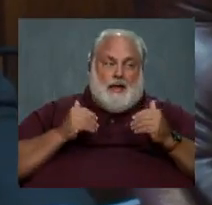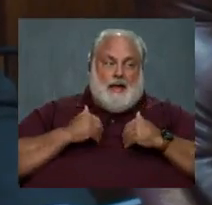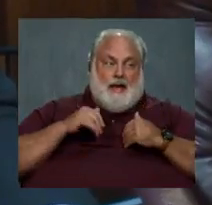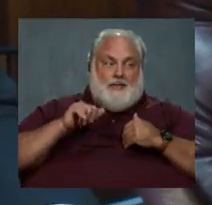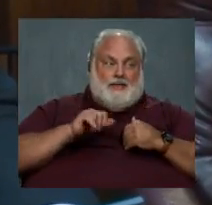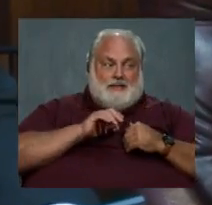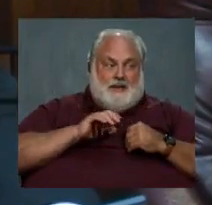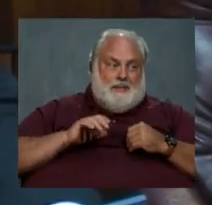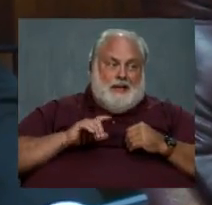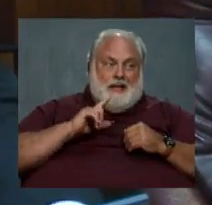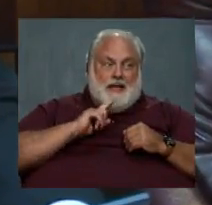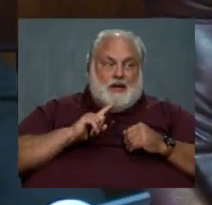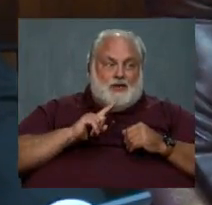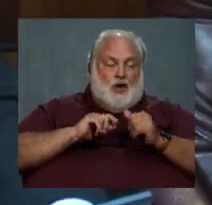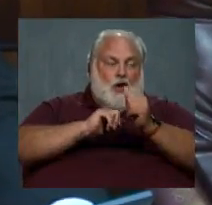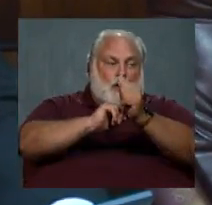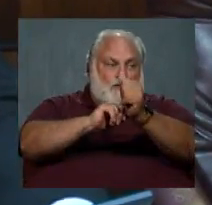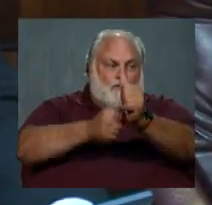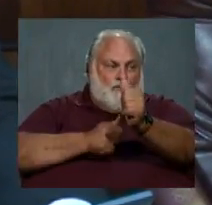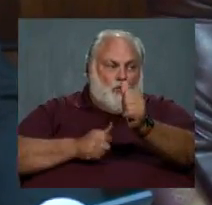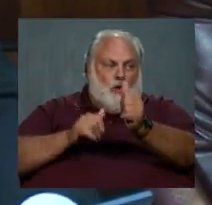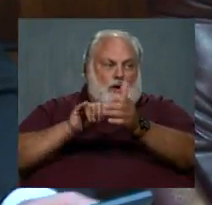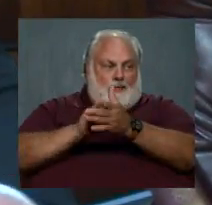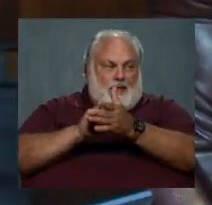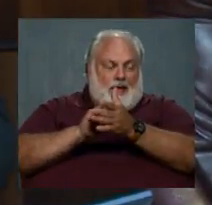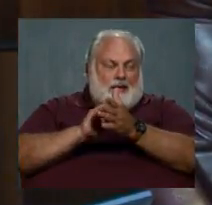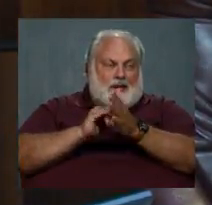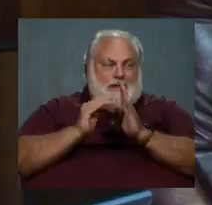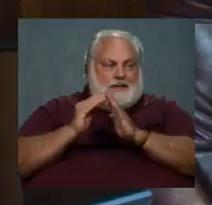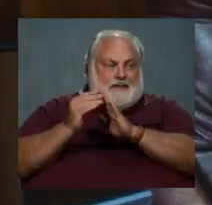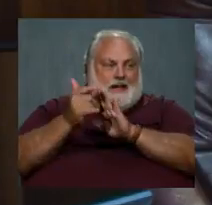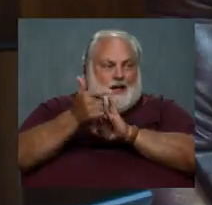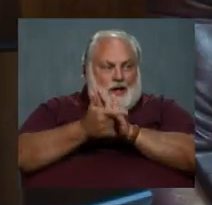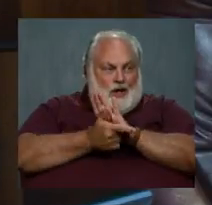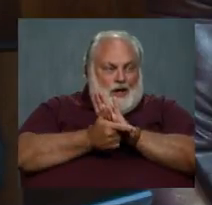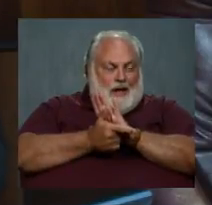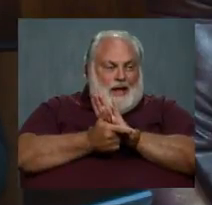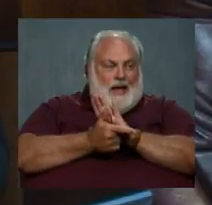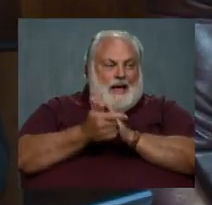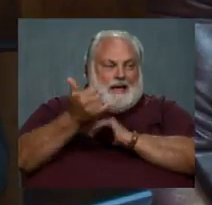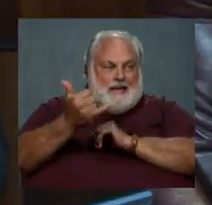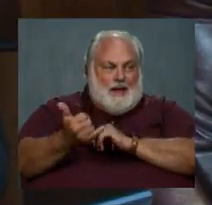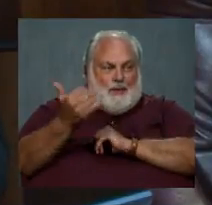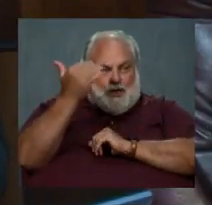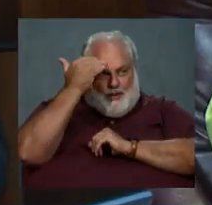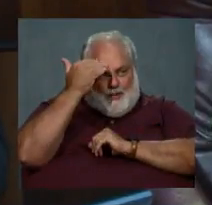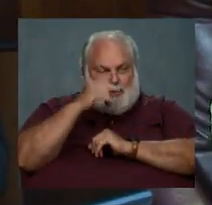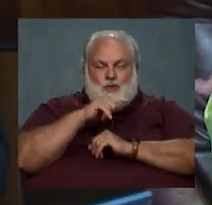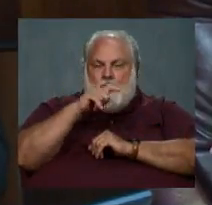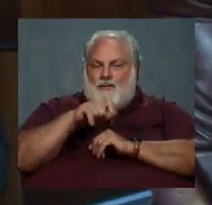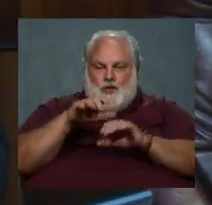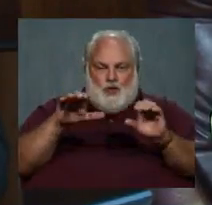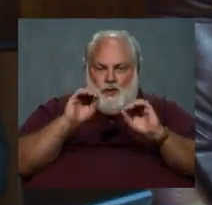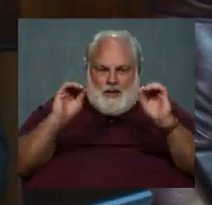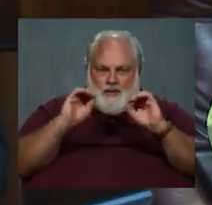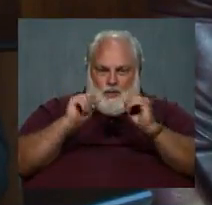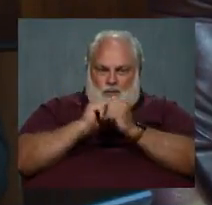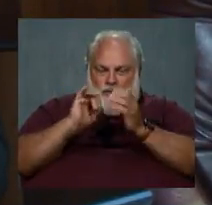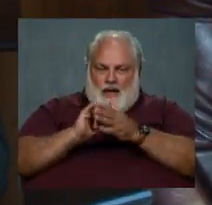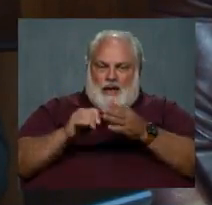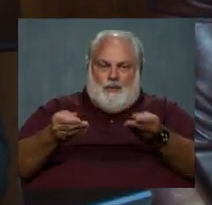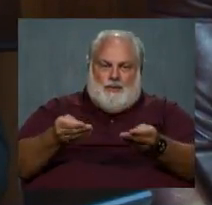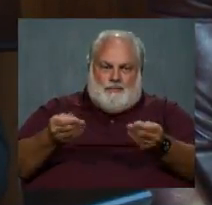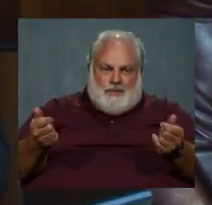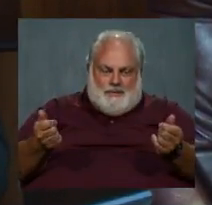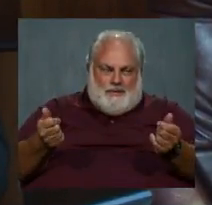committee was to avoid that horrible ordinance. And now I think we know that we don't have to do anything on that, and it's going